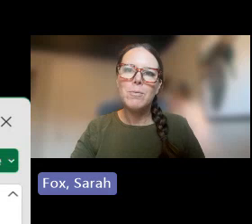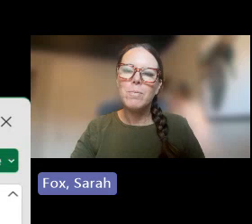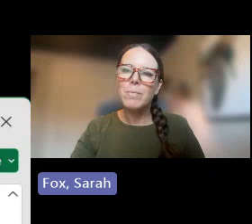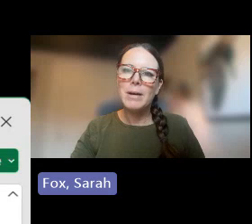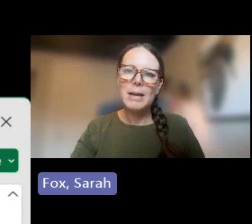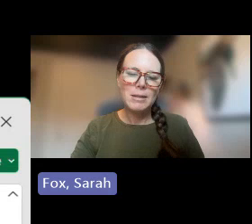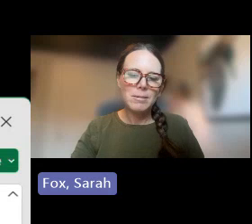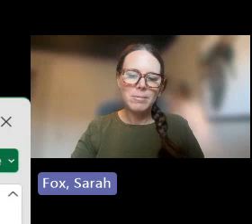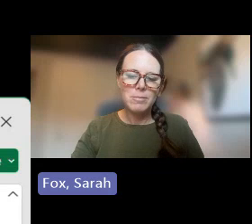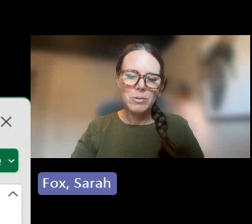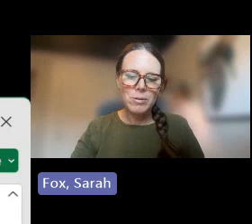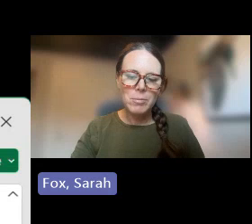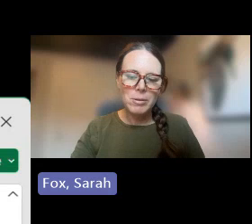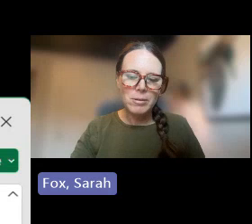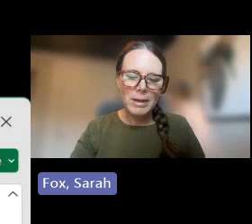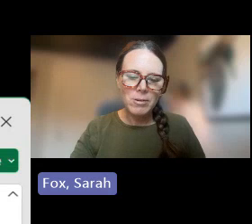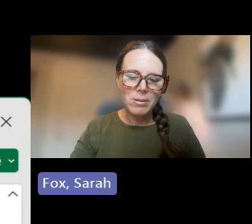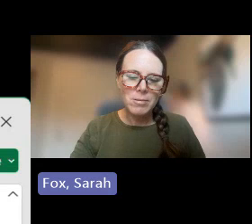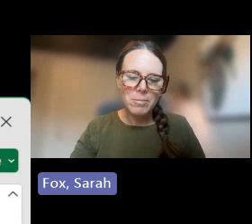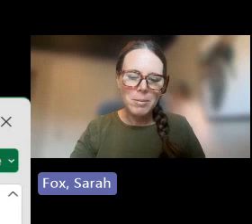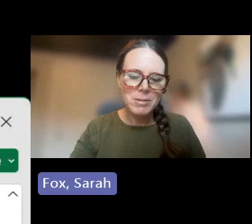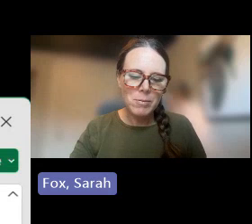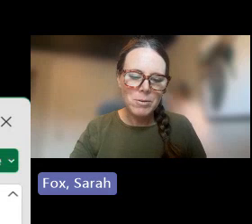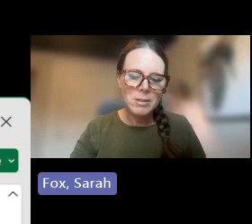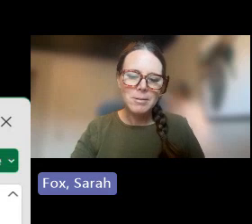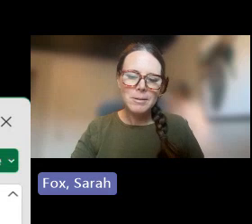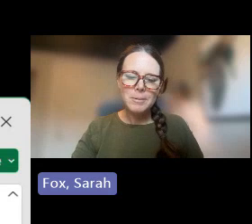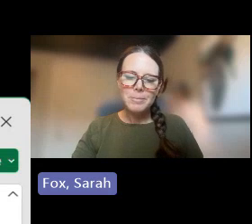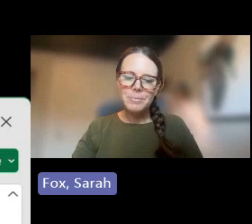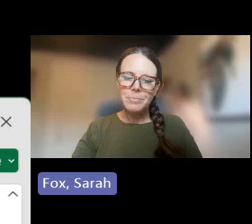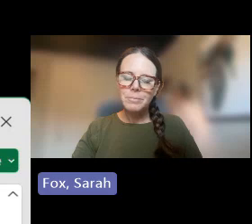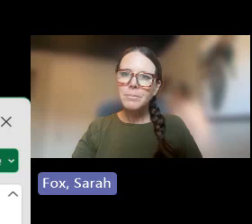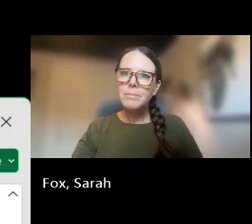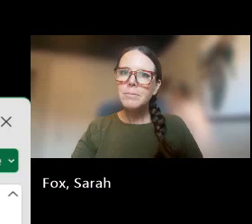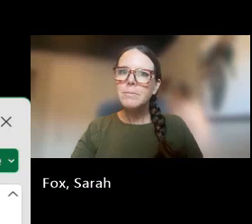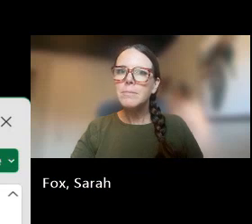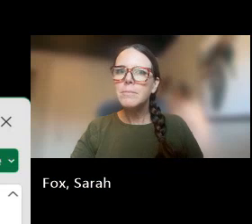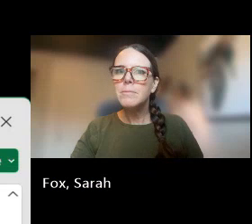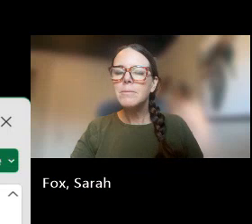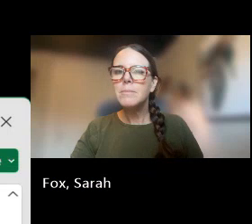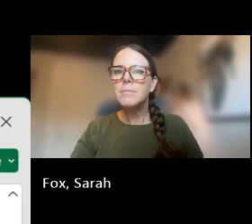why I had scored them a little higher than maybe some of you did.